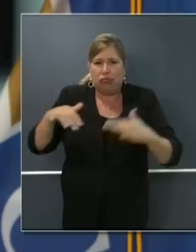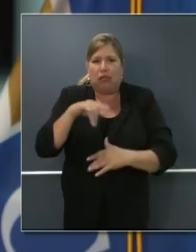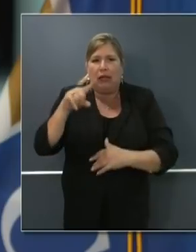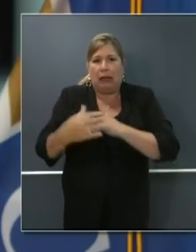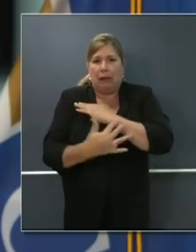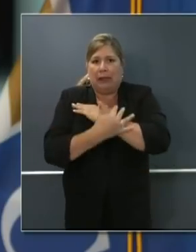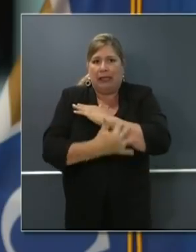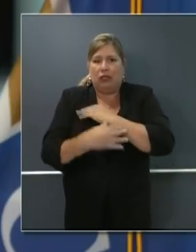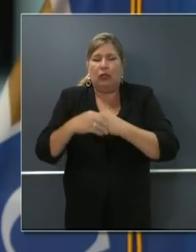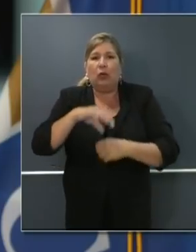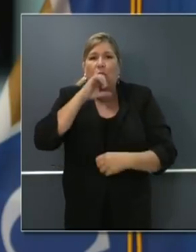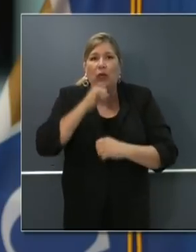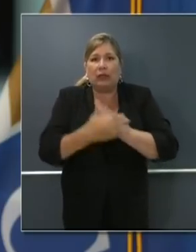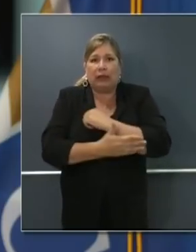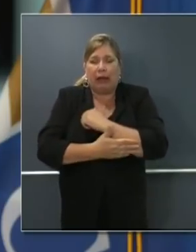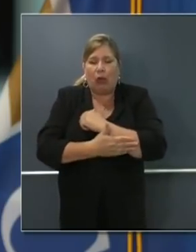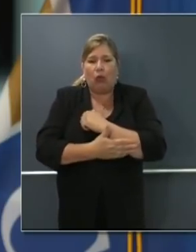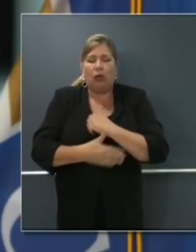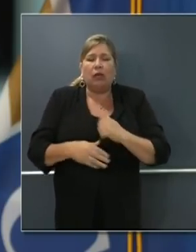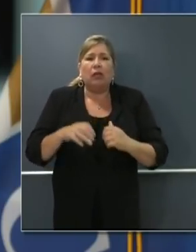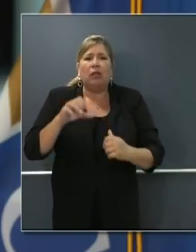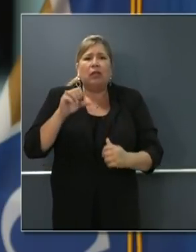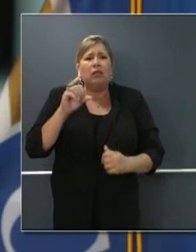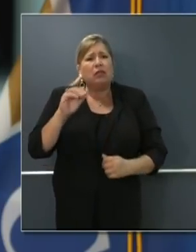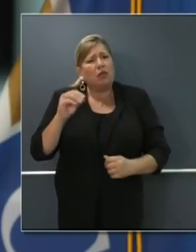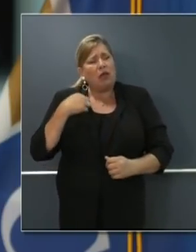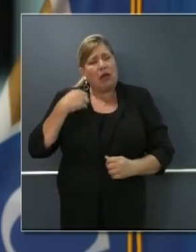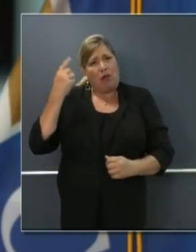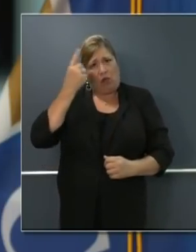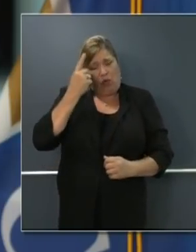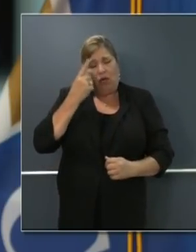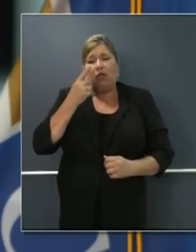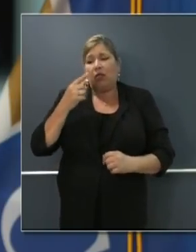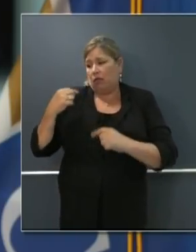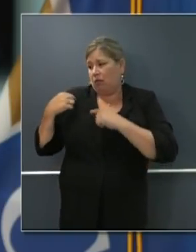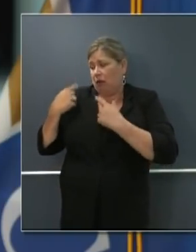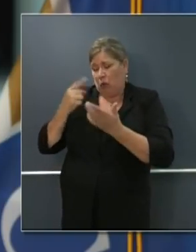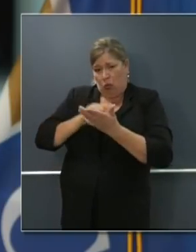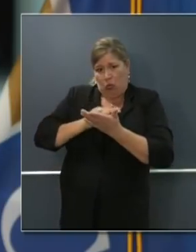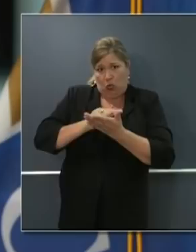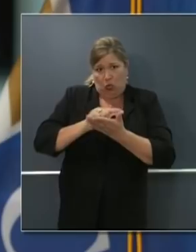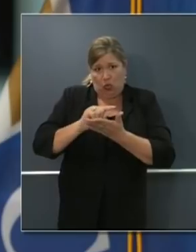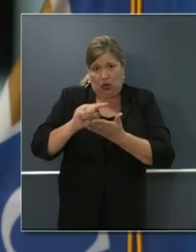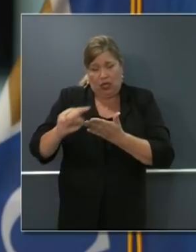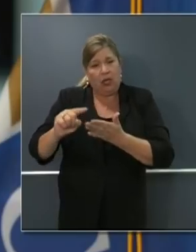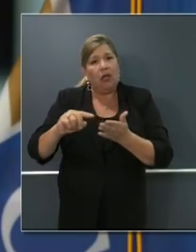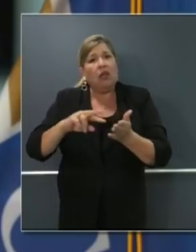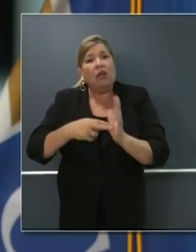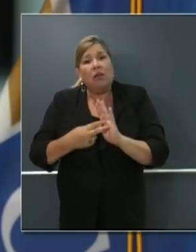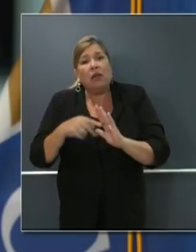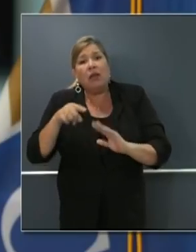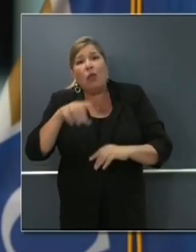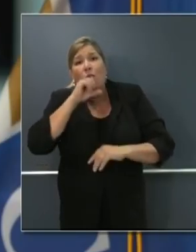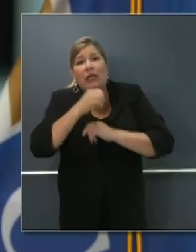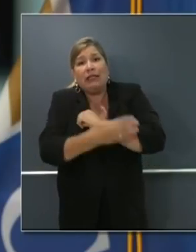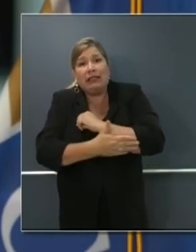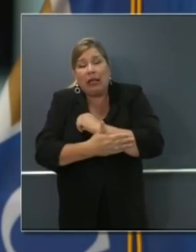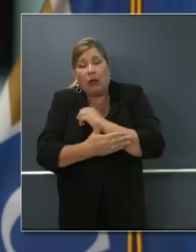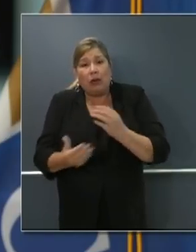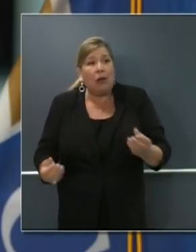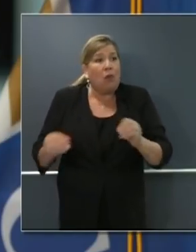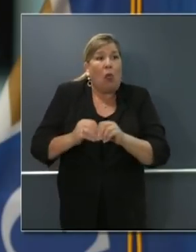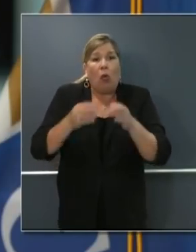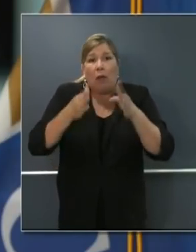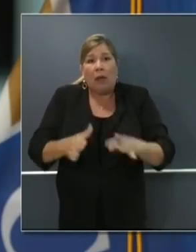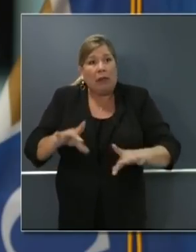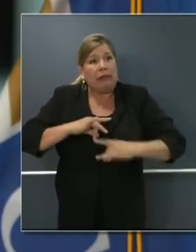indicate there's been a health impact of those crowds on the beaches last weekend that necessitated you to take this